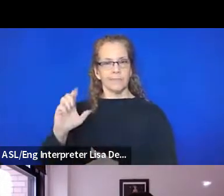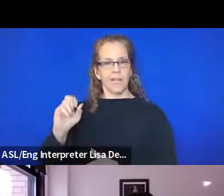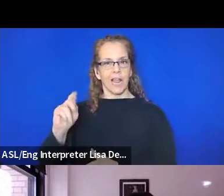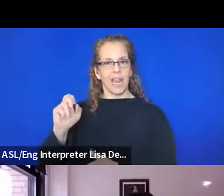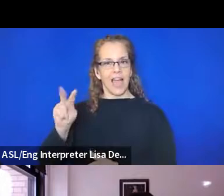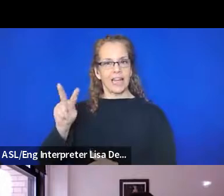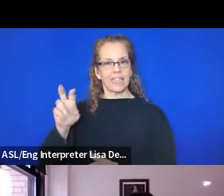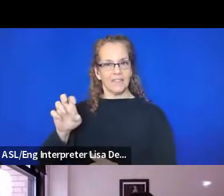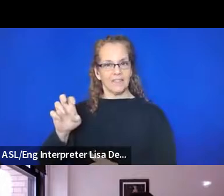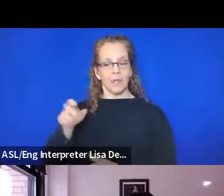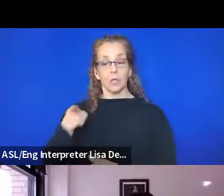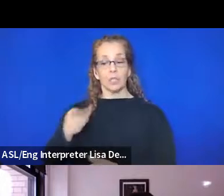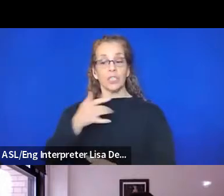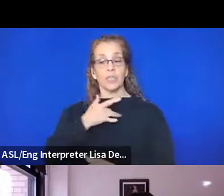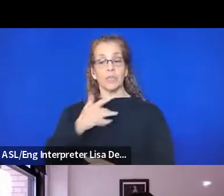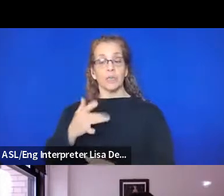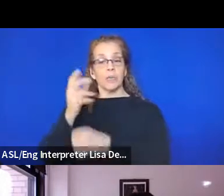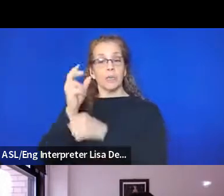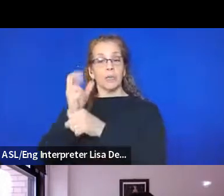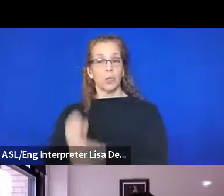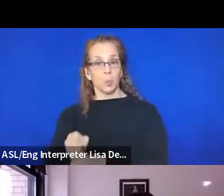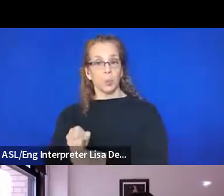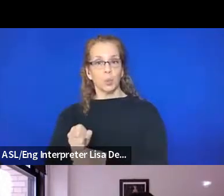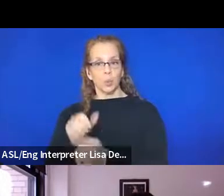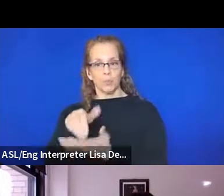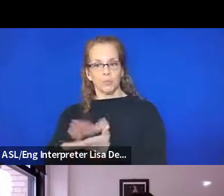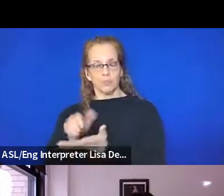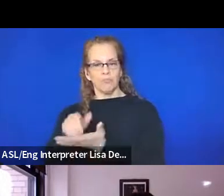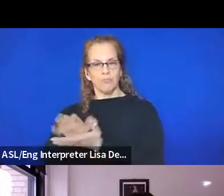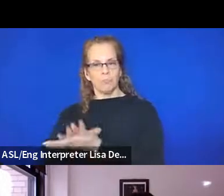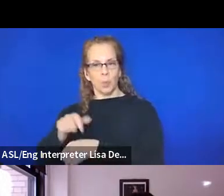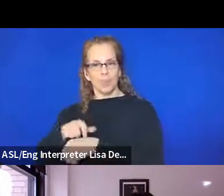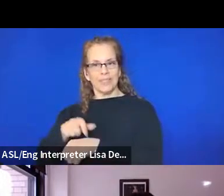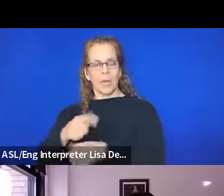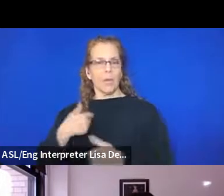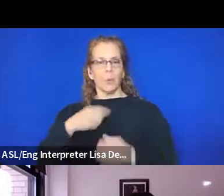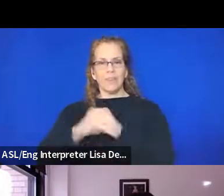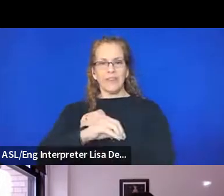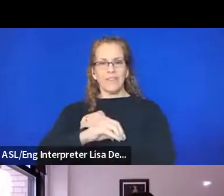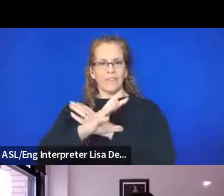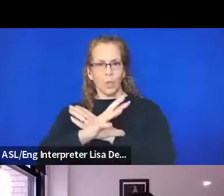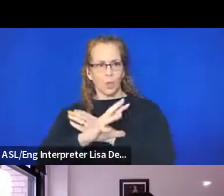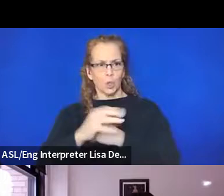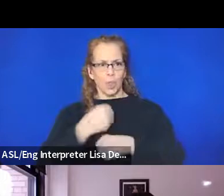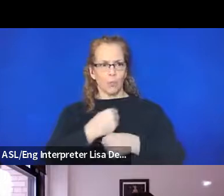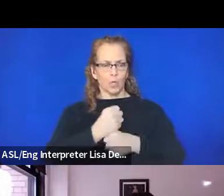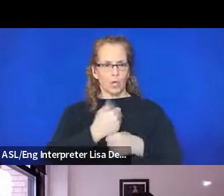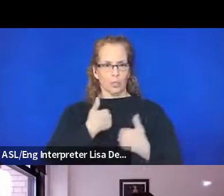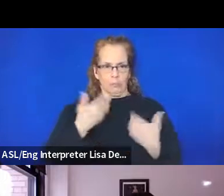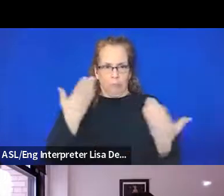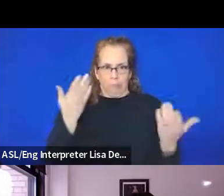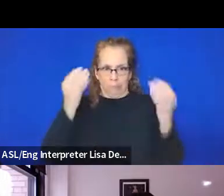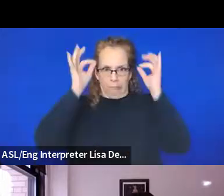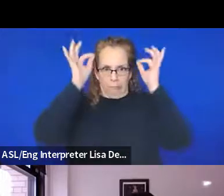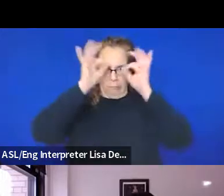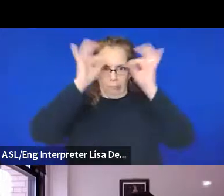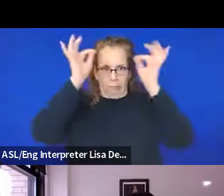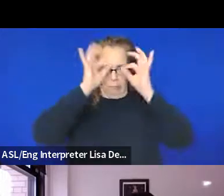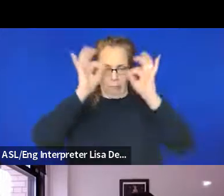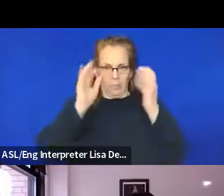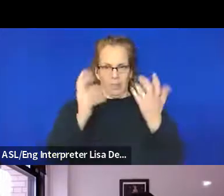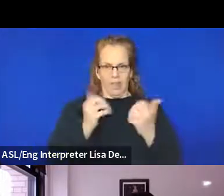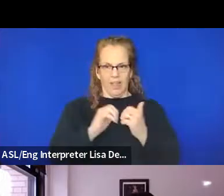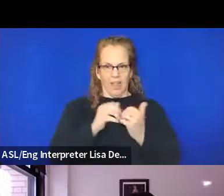her time. And because we were doing this big virtual production, it's like we had no idea what the model was for paying people. We